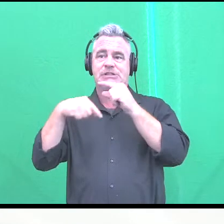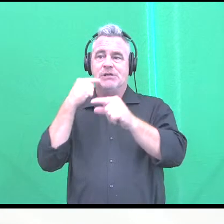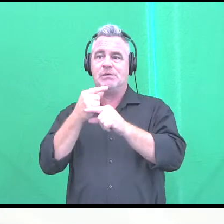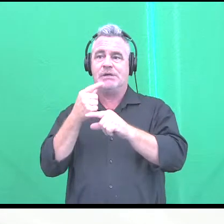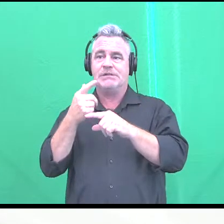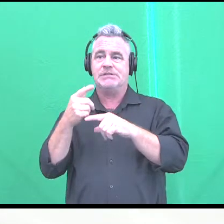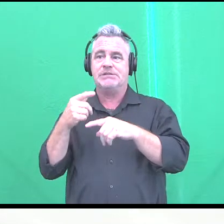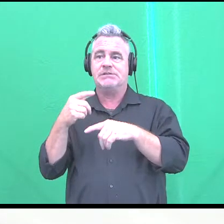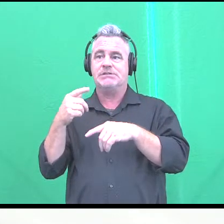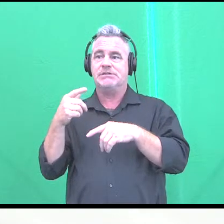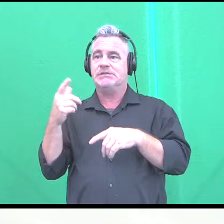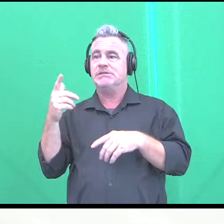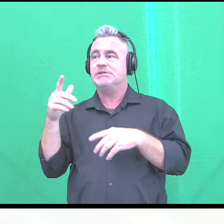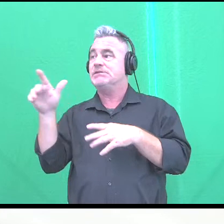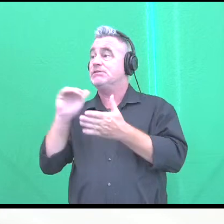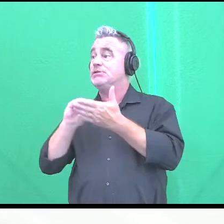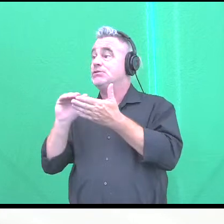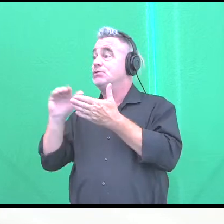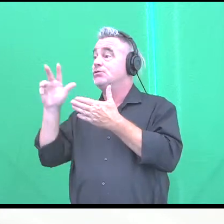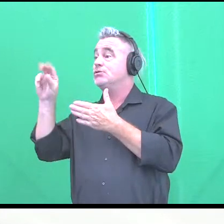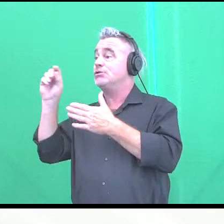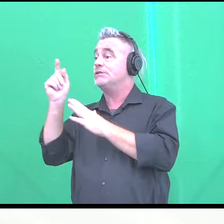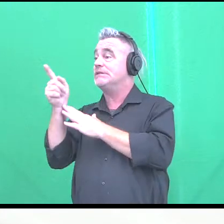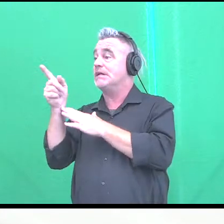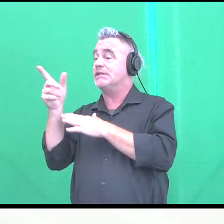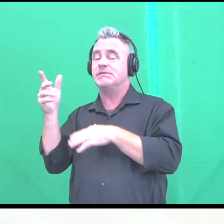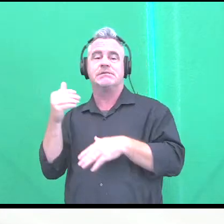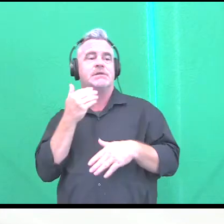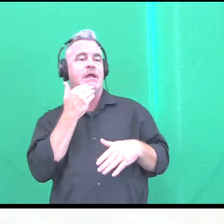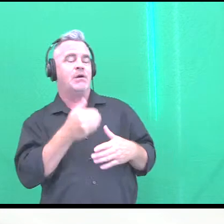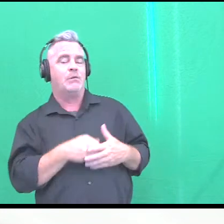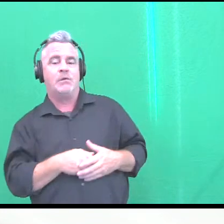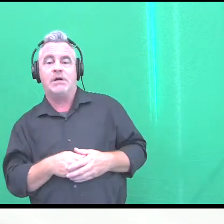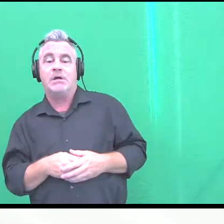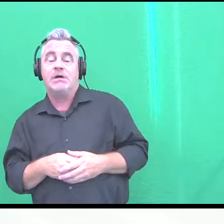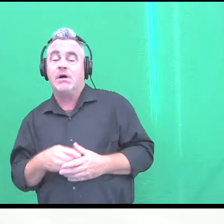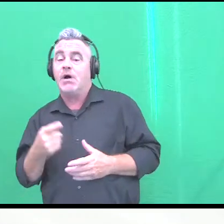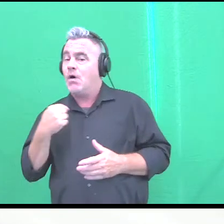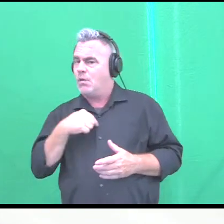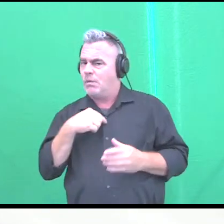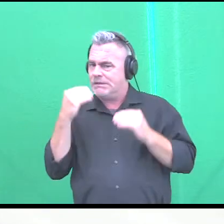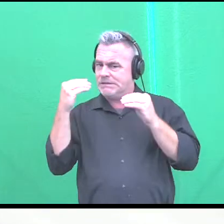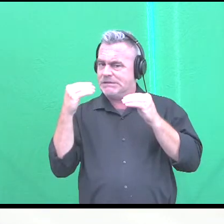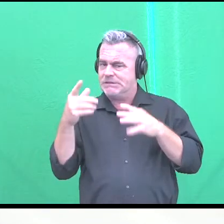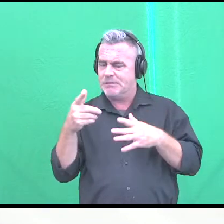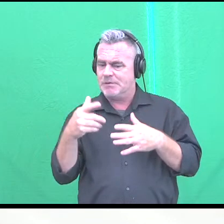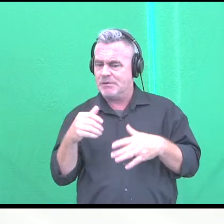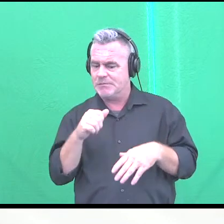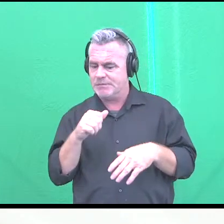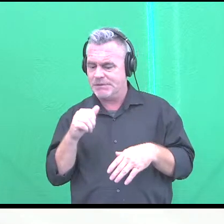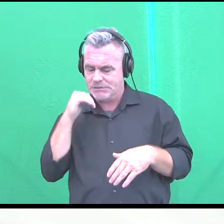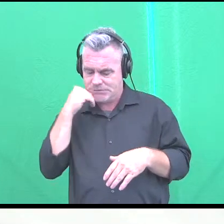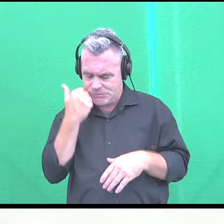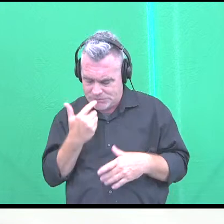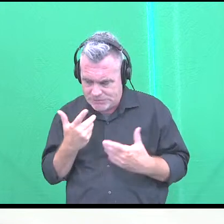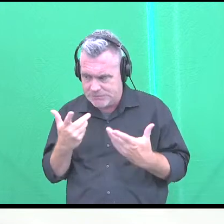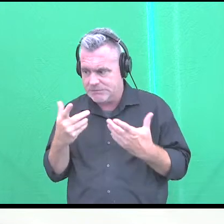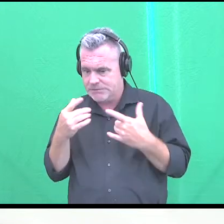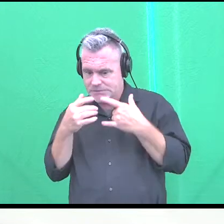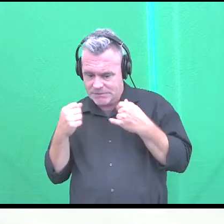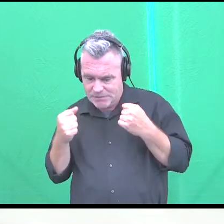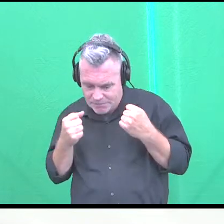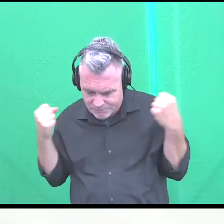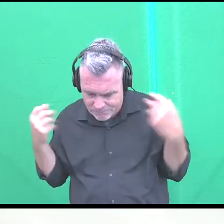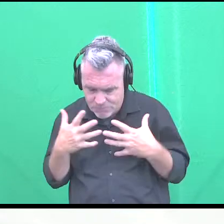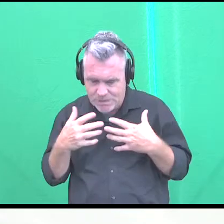stand up? Pardon me, Ms. Suman, 30 seconds. Thank you. Or are we teaching them to be ashamed and afraid and wear masks when